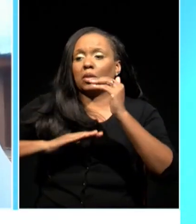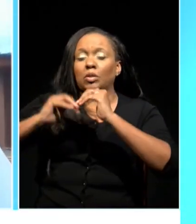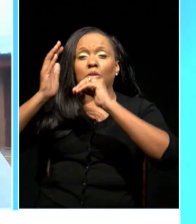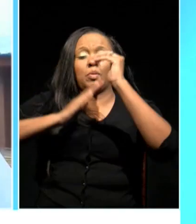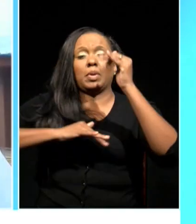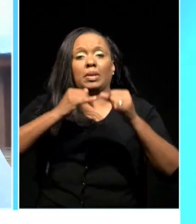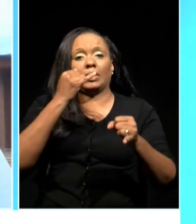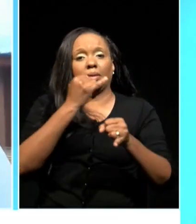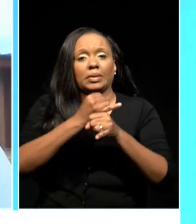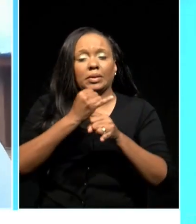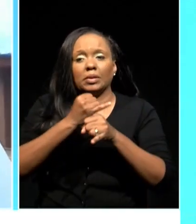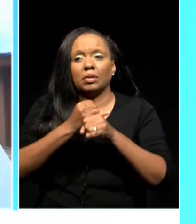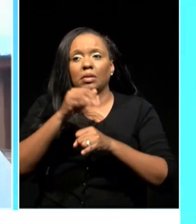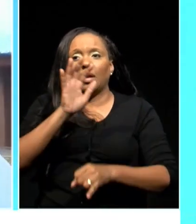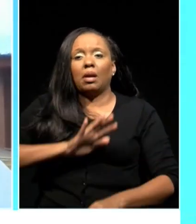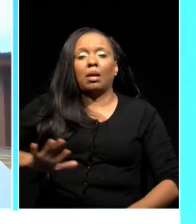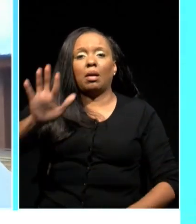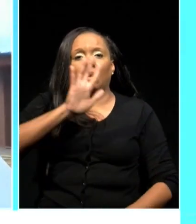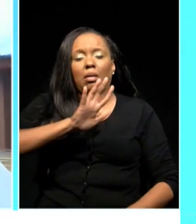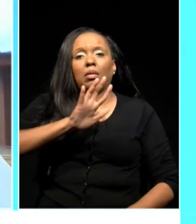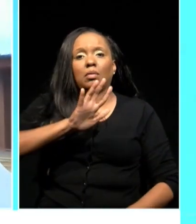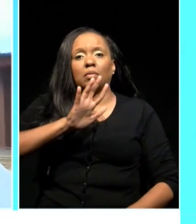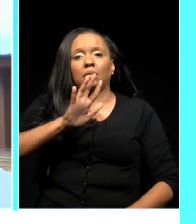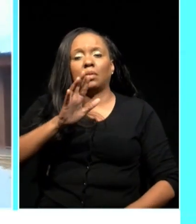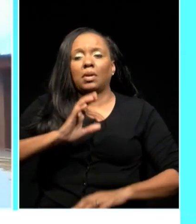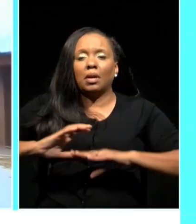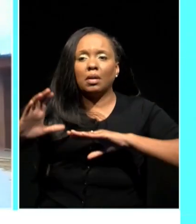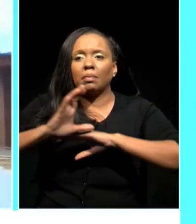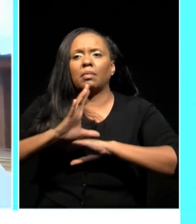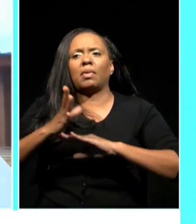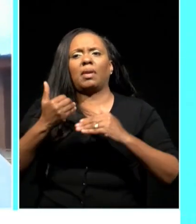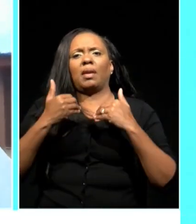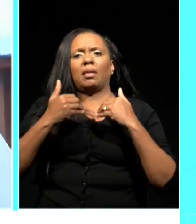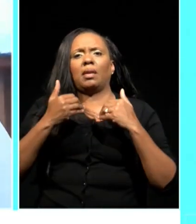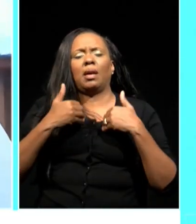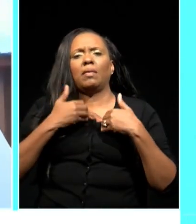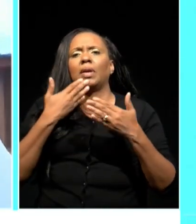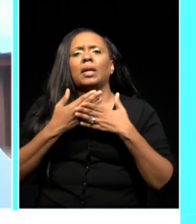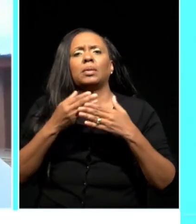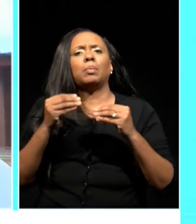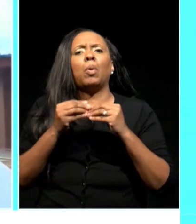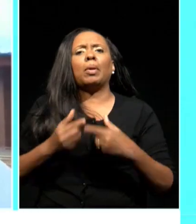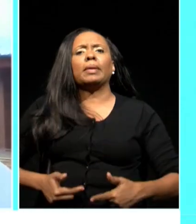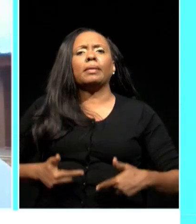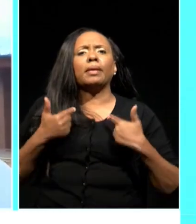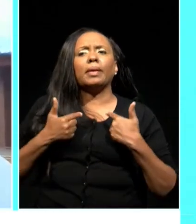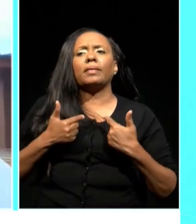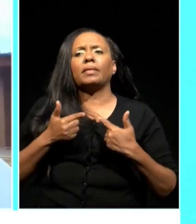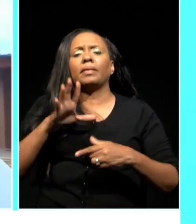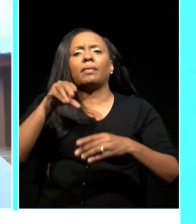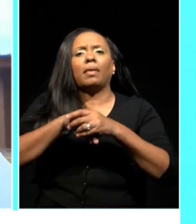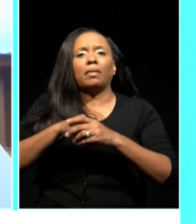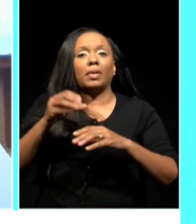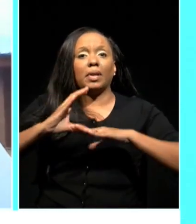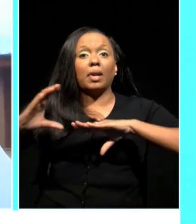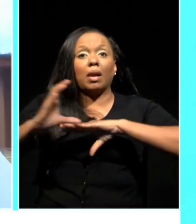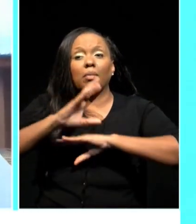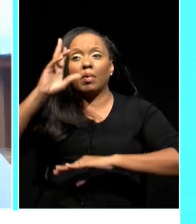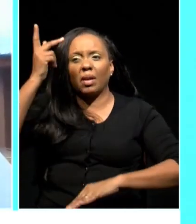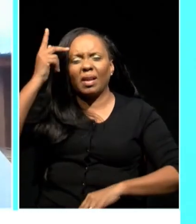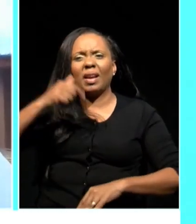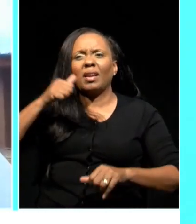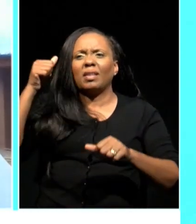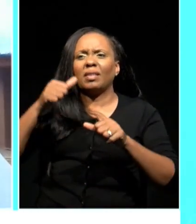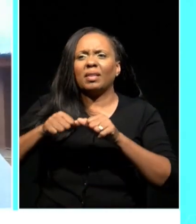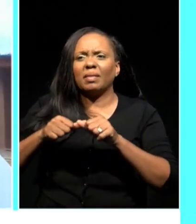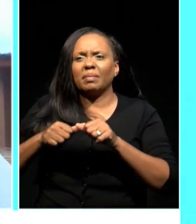that basis, you bring life back into the politics, into Caribbean politics. I've been told all the time, when you would go in Queen's Park and